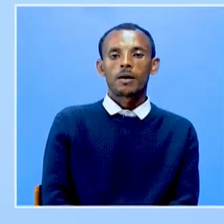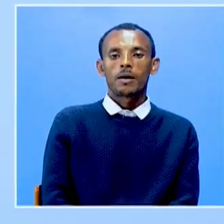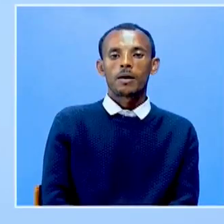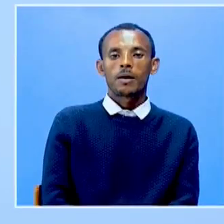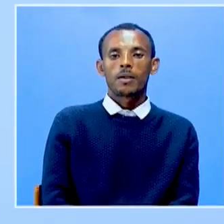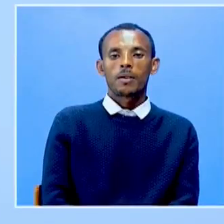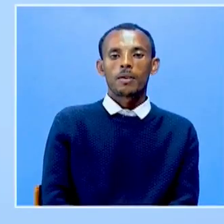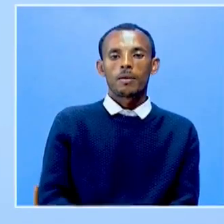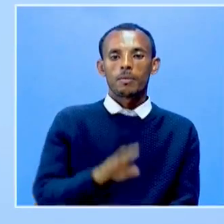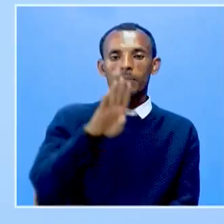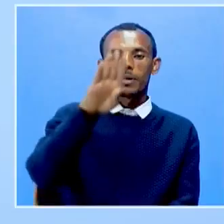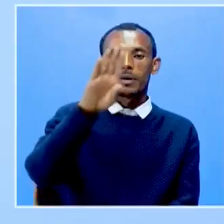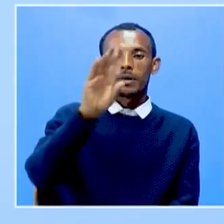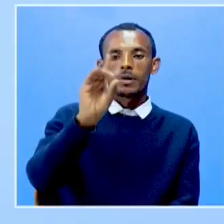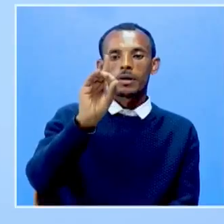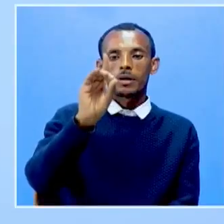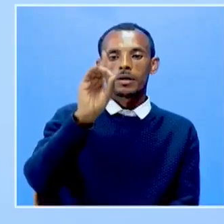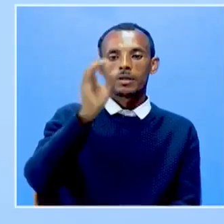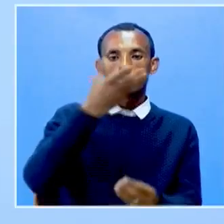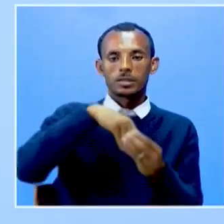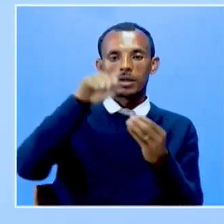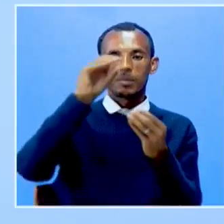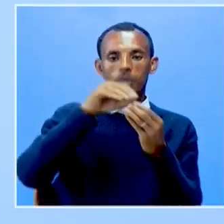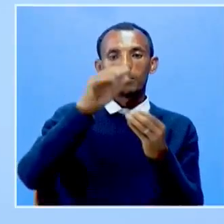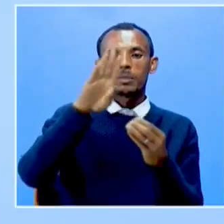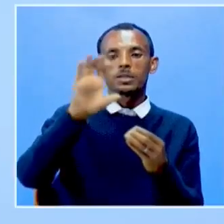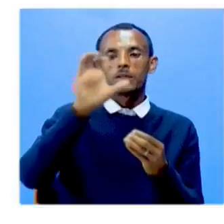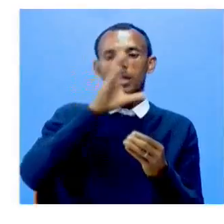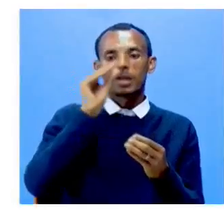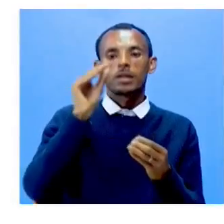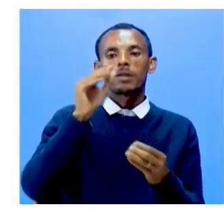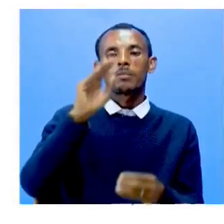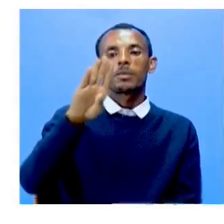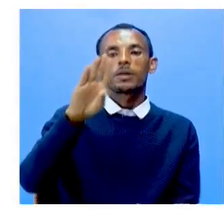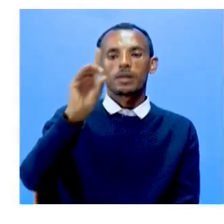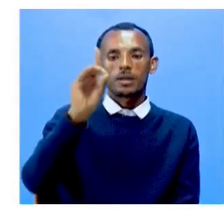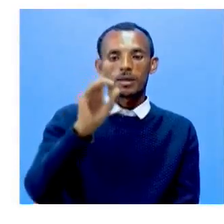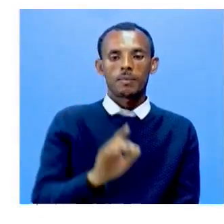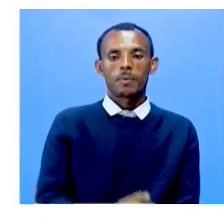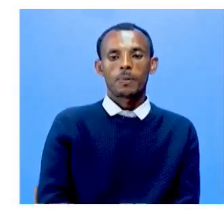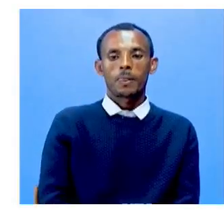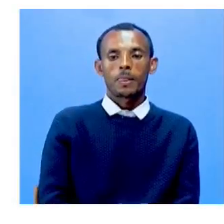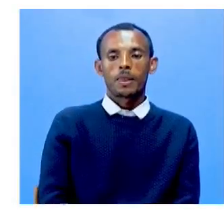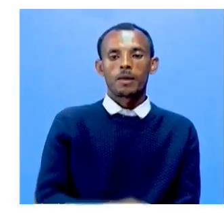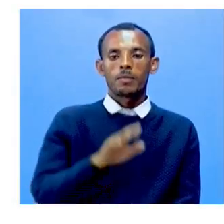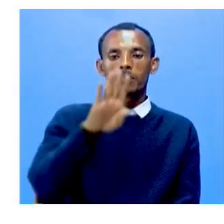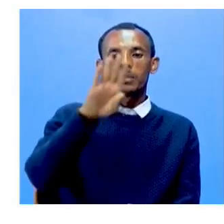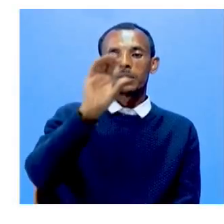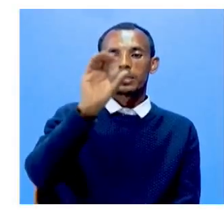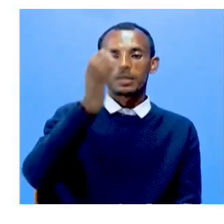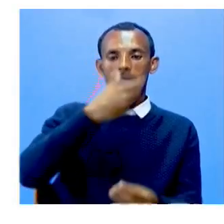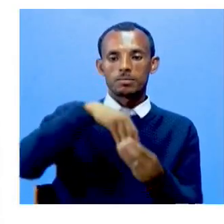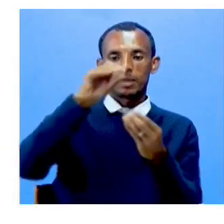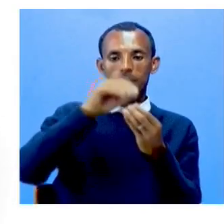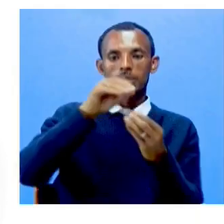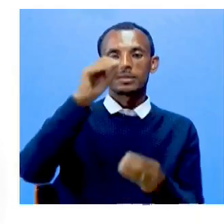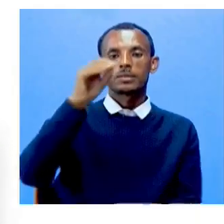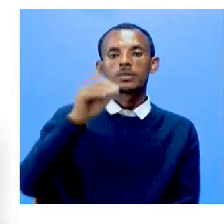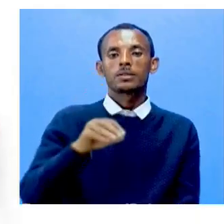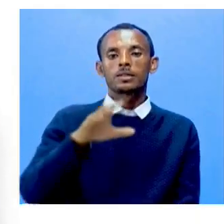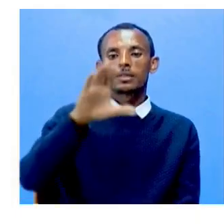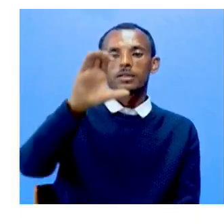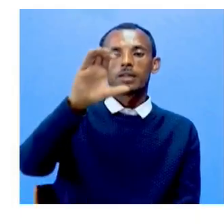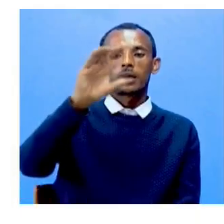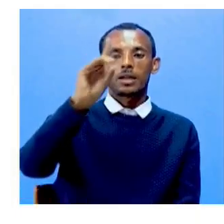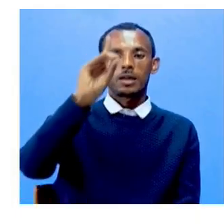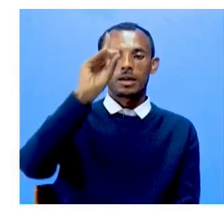is this the sum of BC and CD. It is the sum of BC and